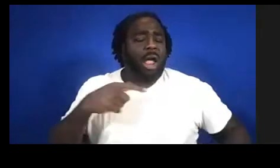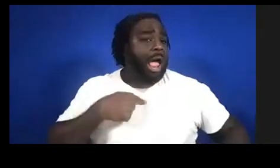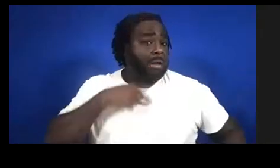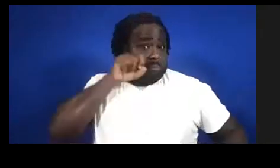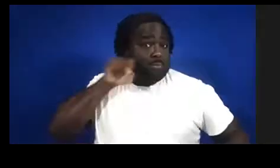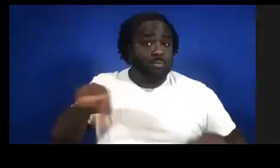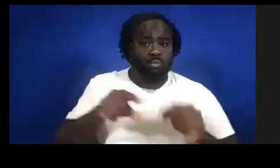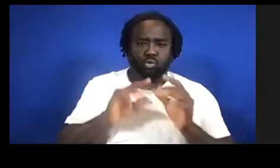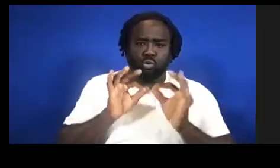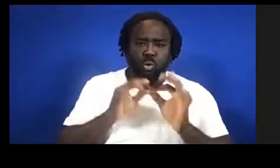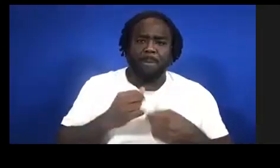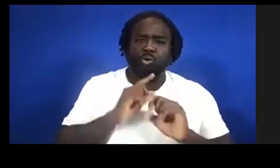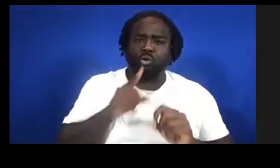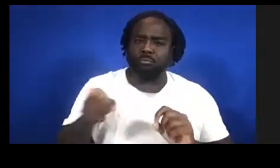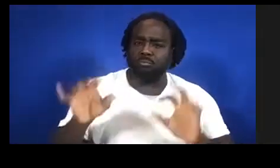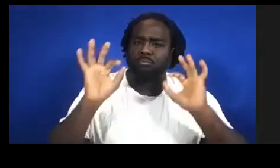timing.